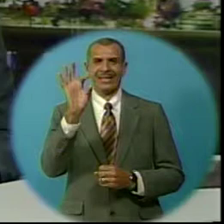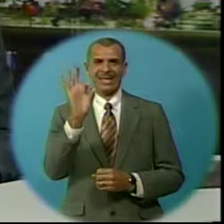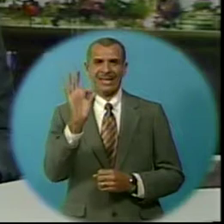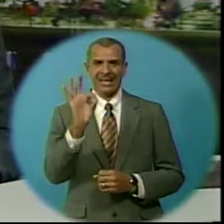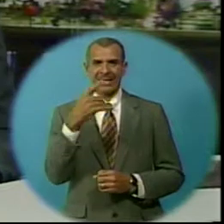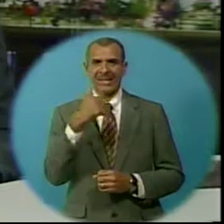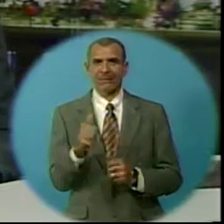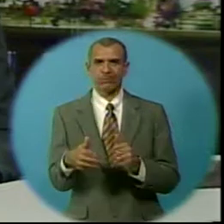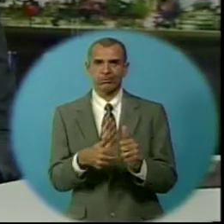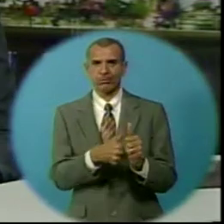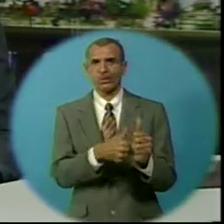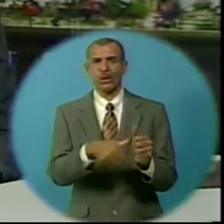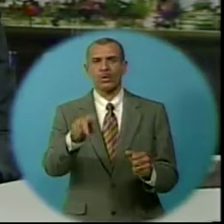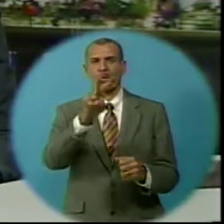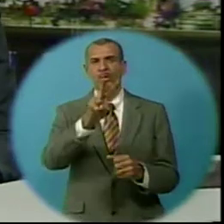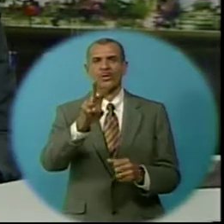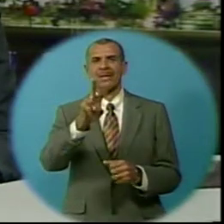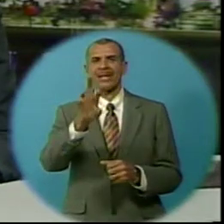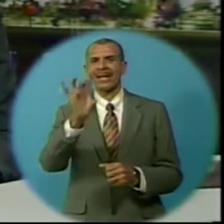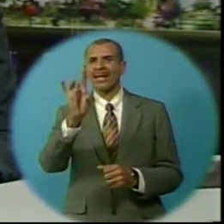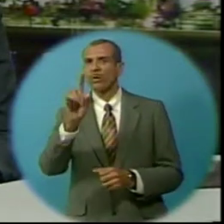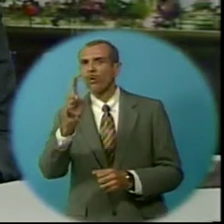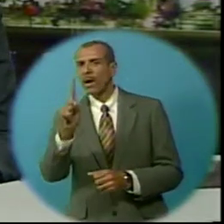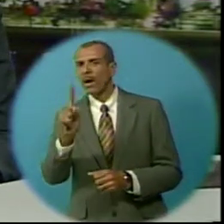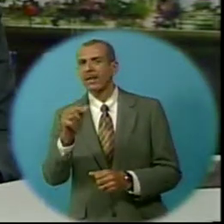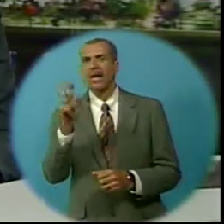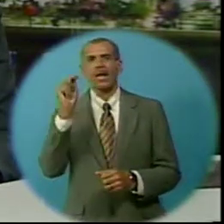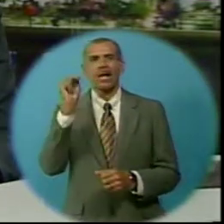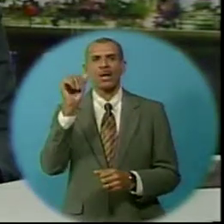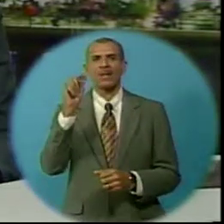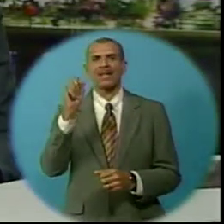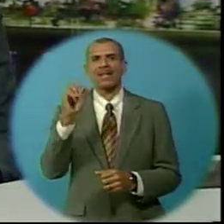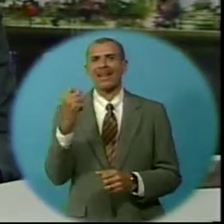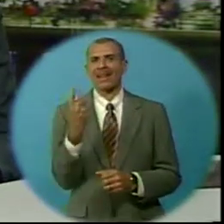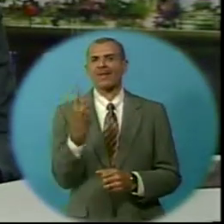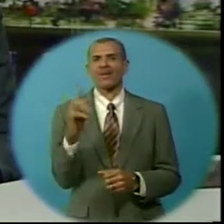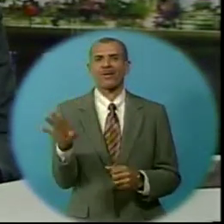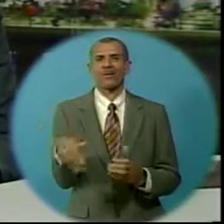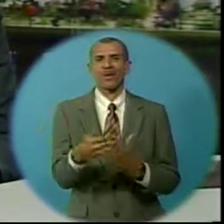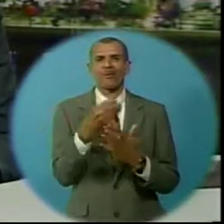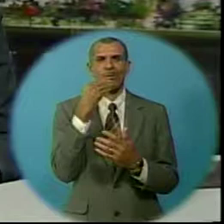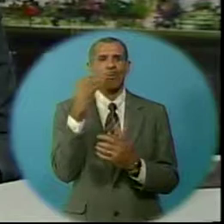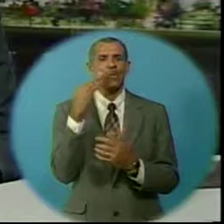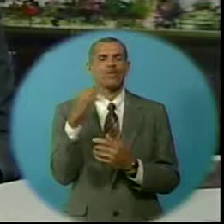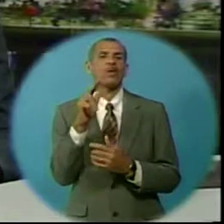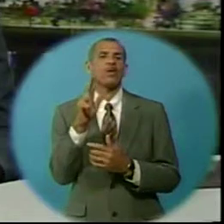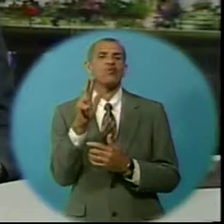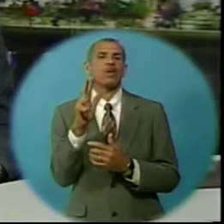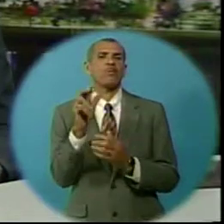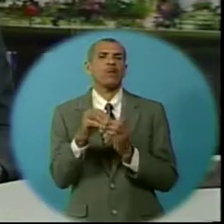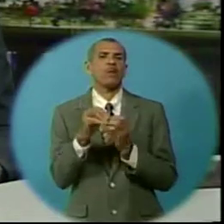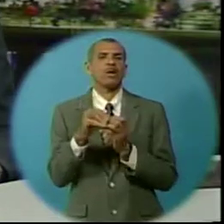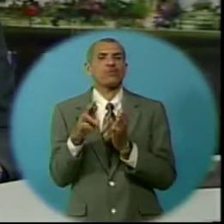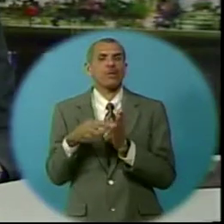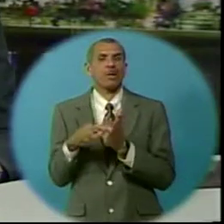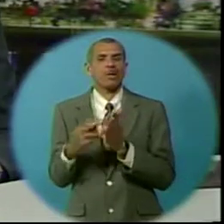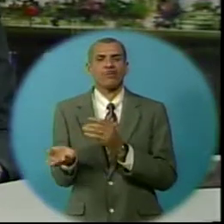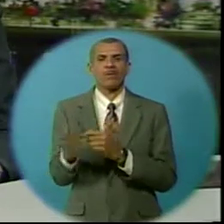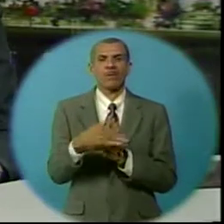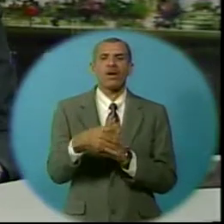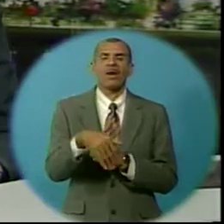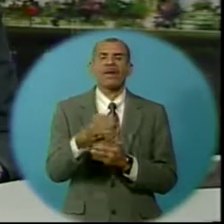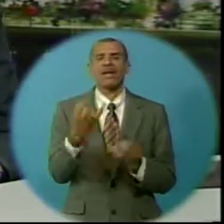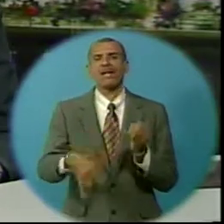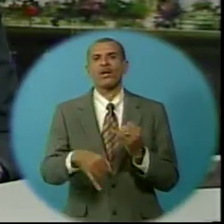Then chasing 281 to win, the Nurse 11 got home with 3 balls to spare, ending on 284